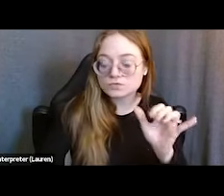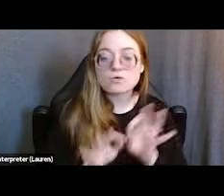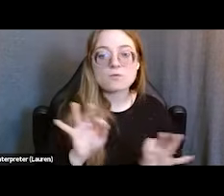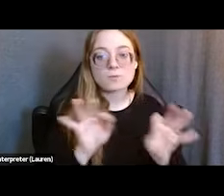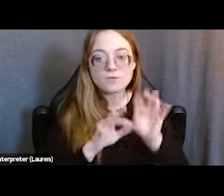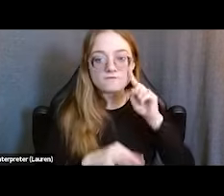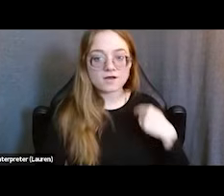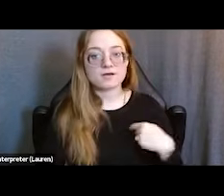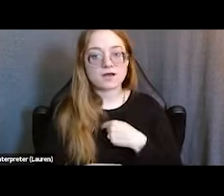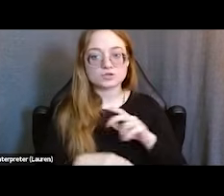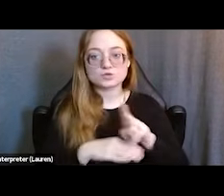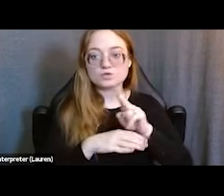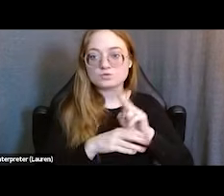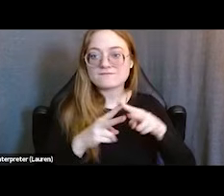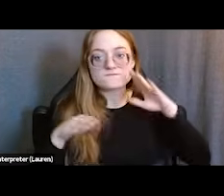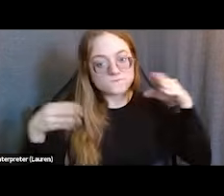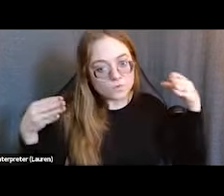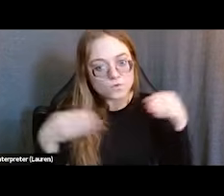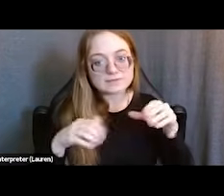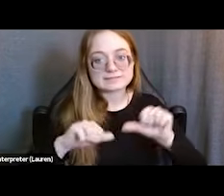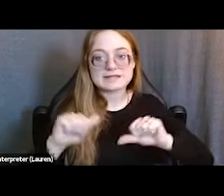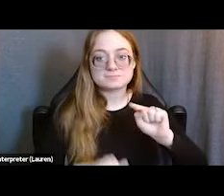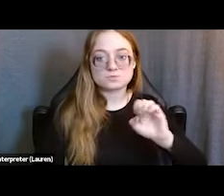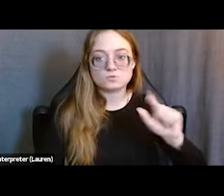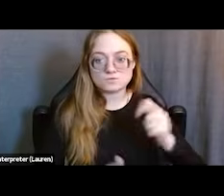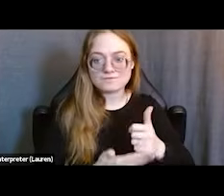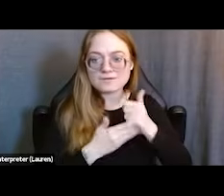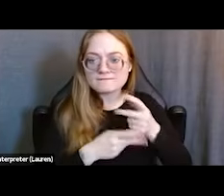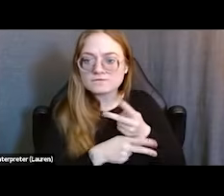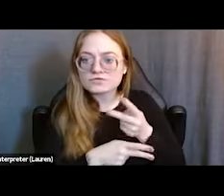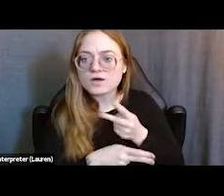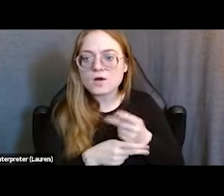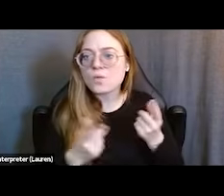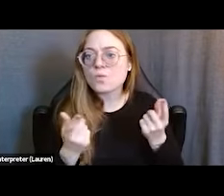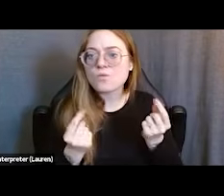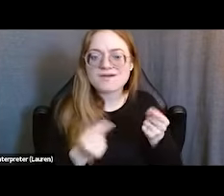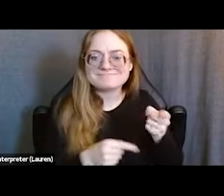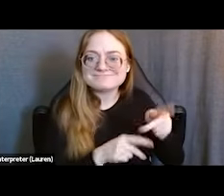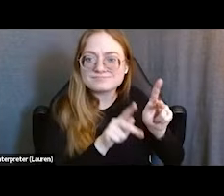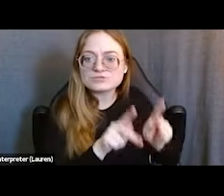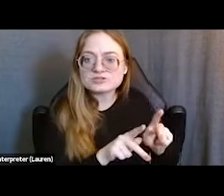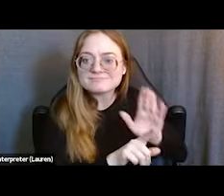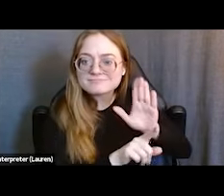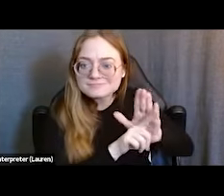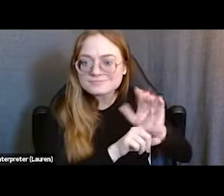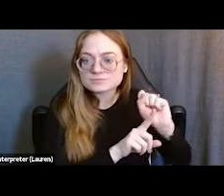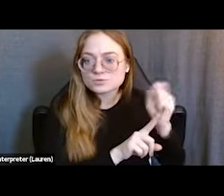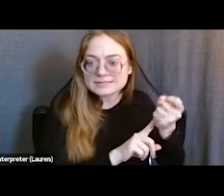focused assessment tool to be able to help figure out what it is that this young person needs and how they will